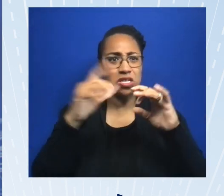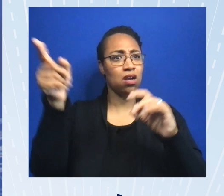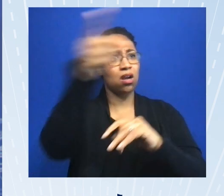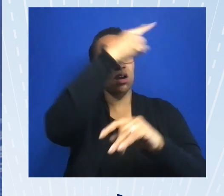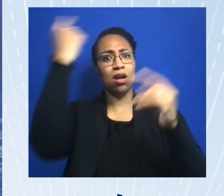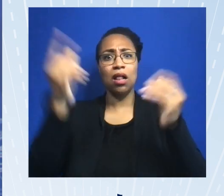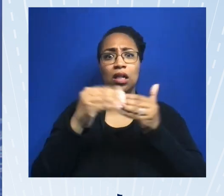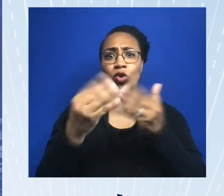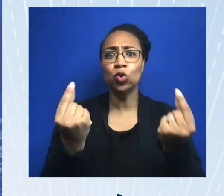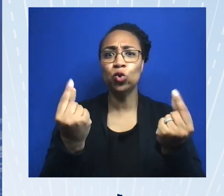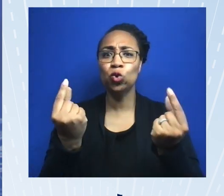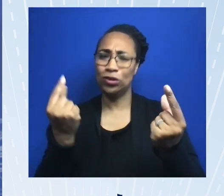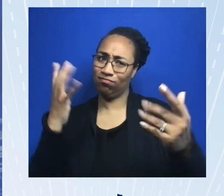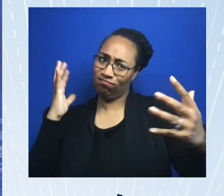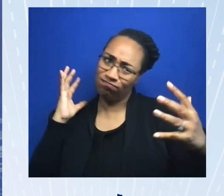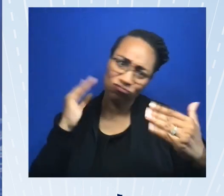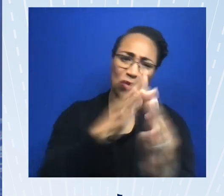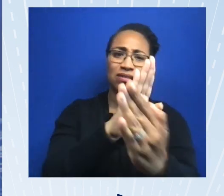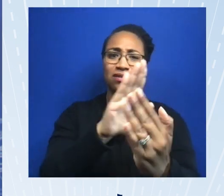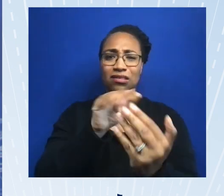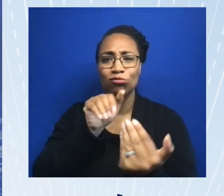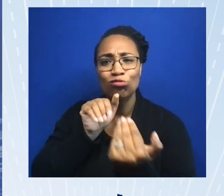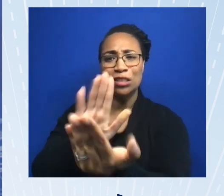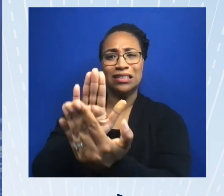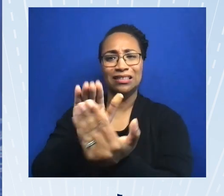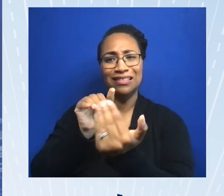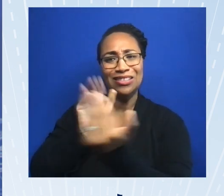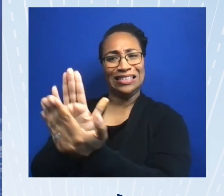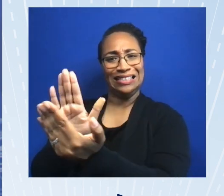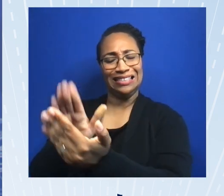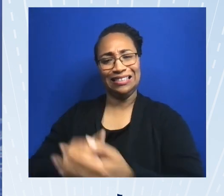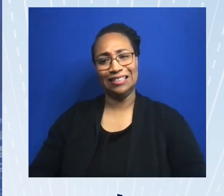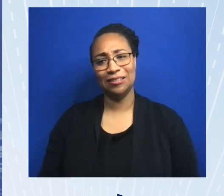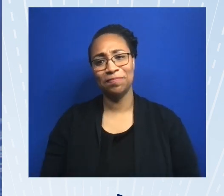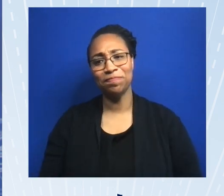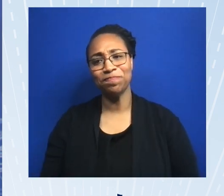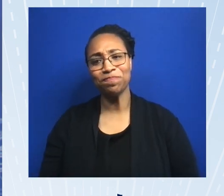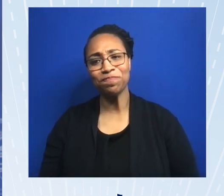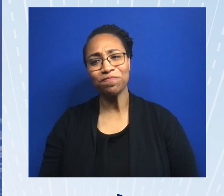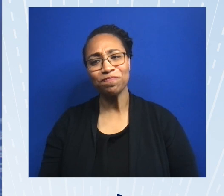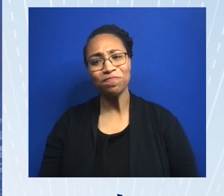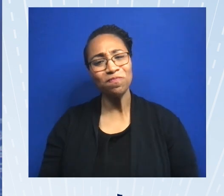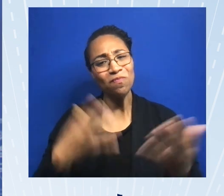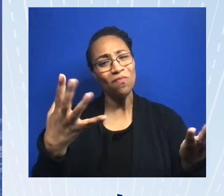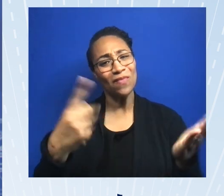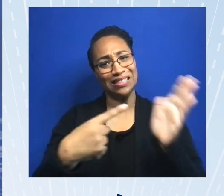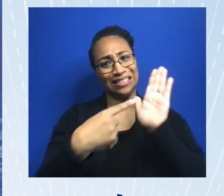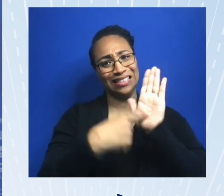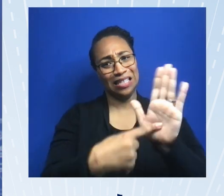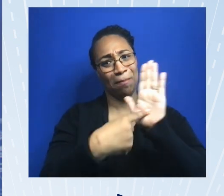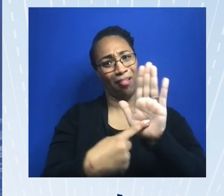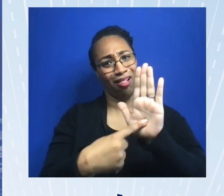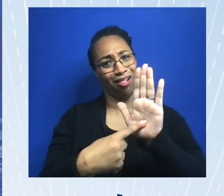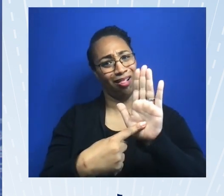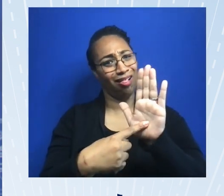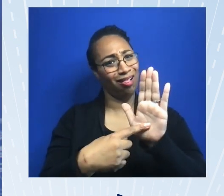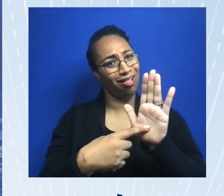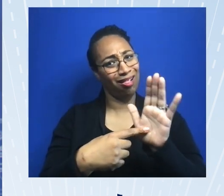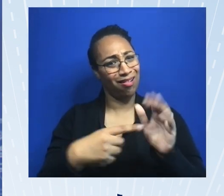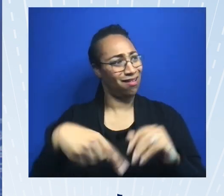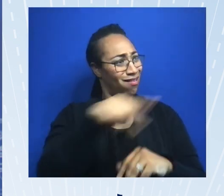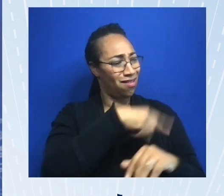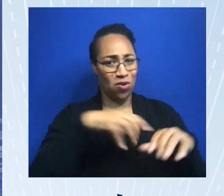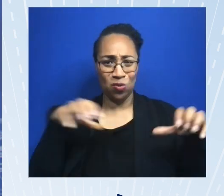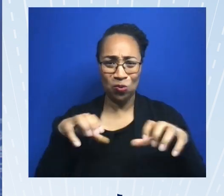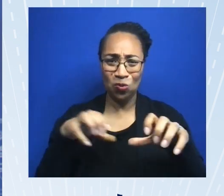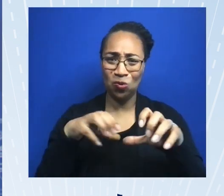as an example and model for our partners around the world. Some already have national strategies of their